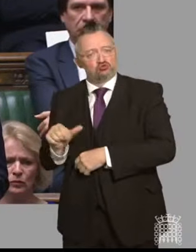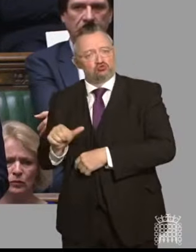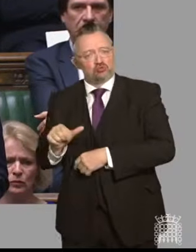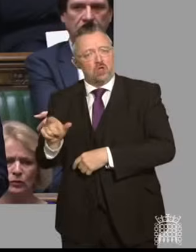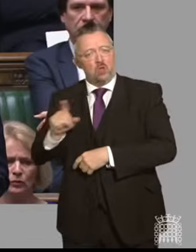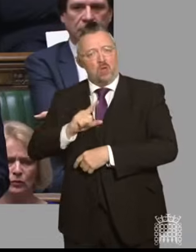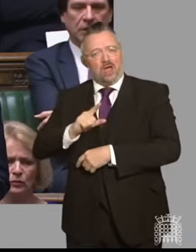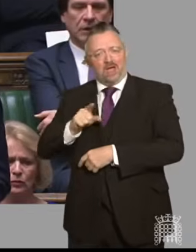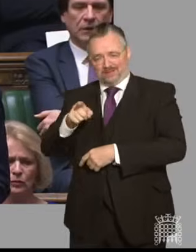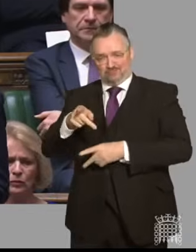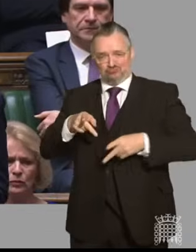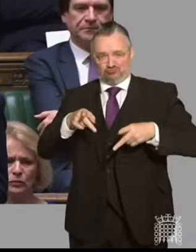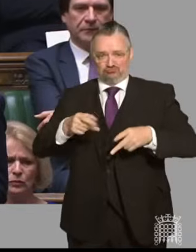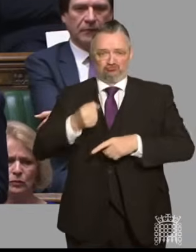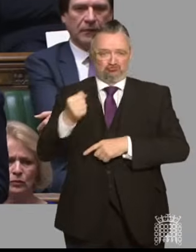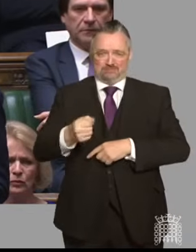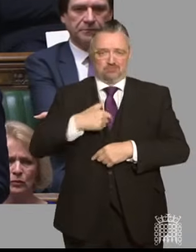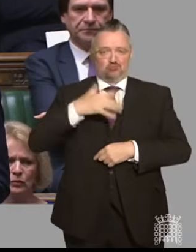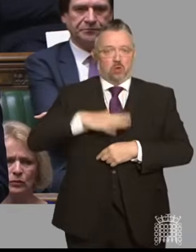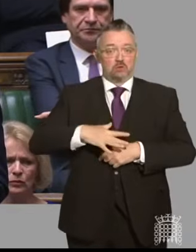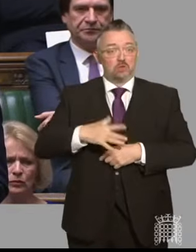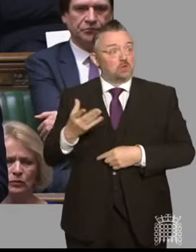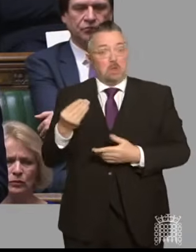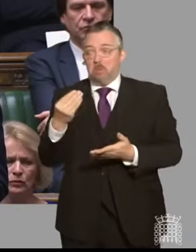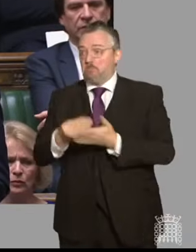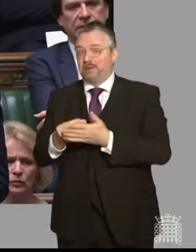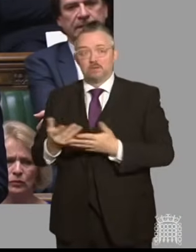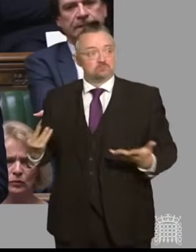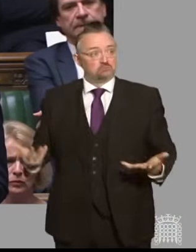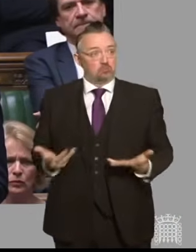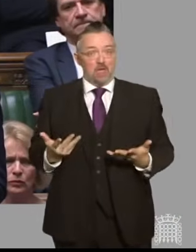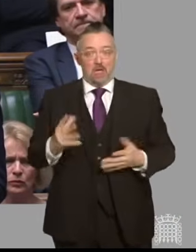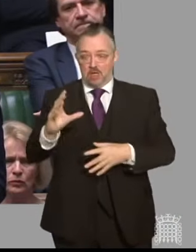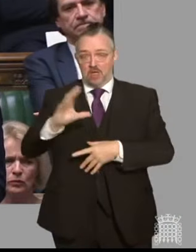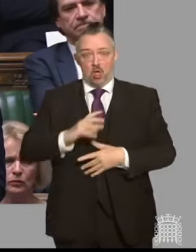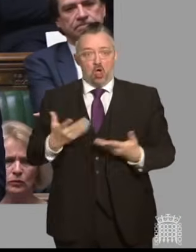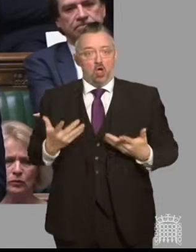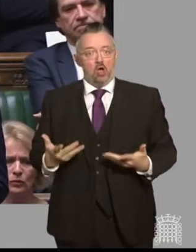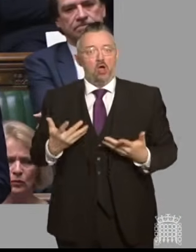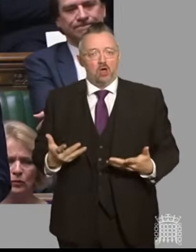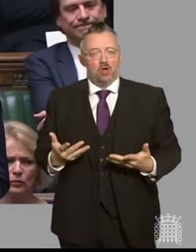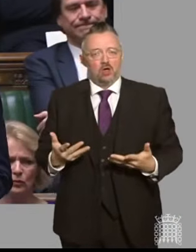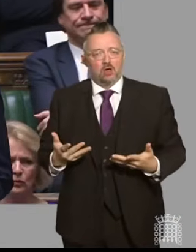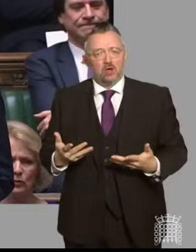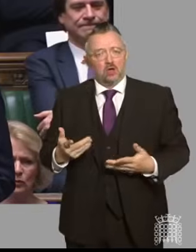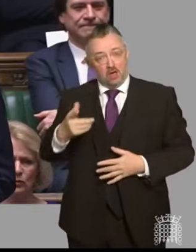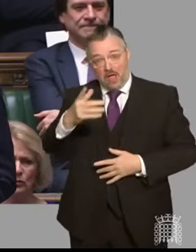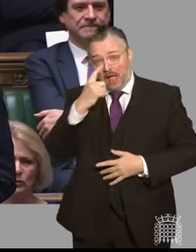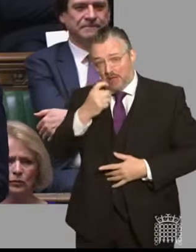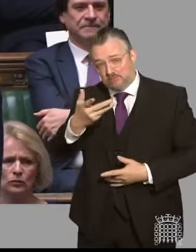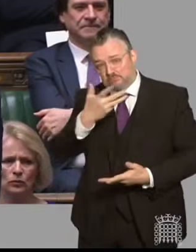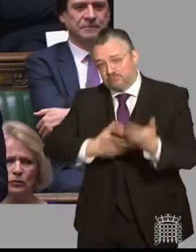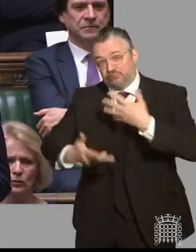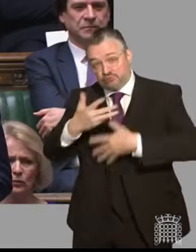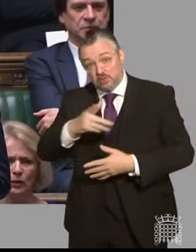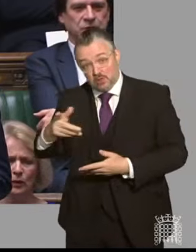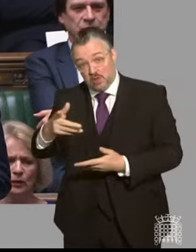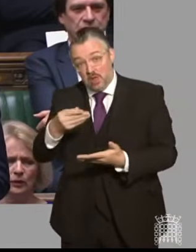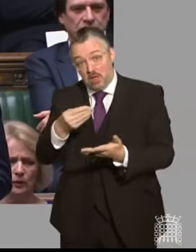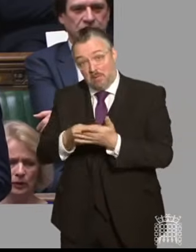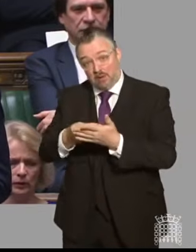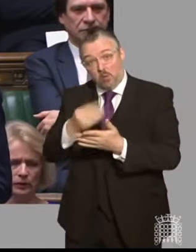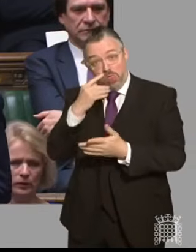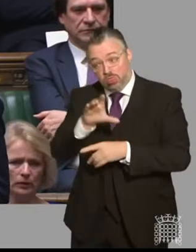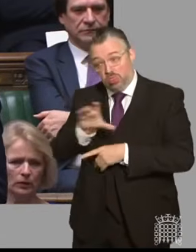arrived yet. So can my right honourable friend assure my constituents they will get the roads they need so they can spend less time sitting in traffic